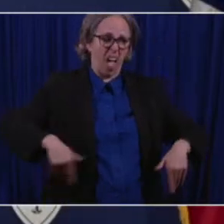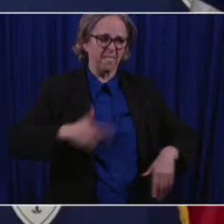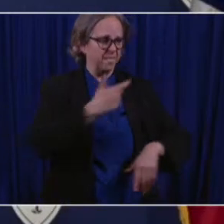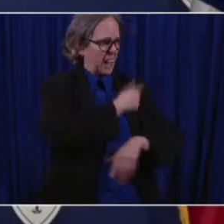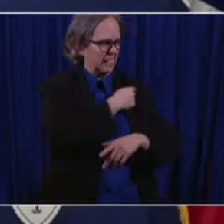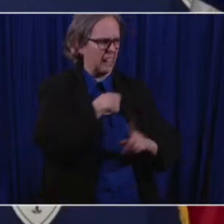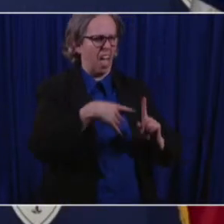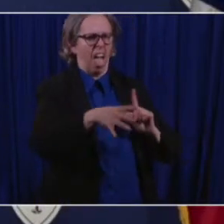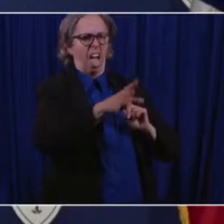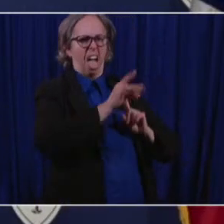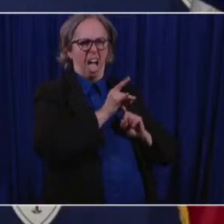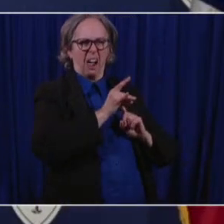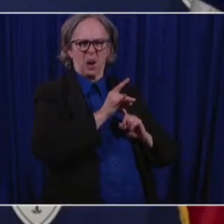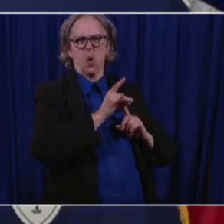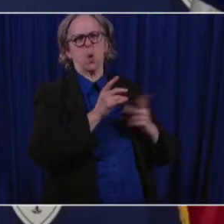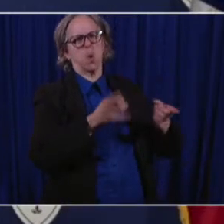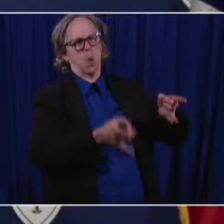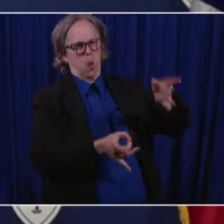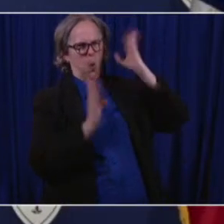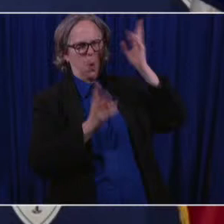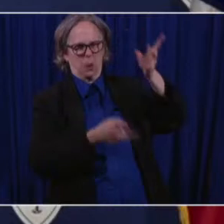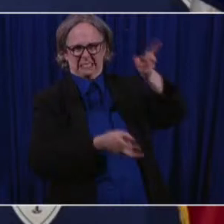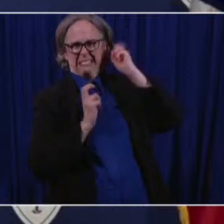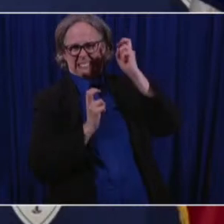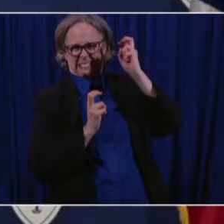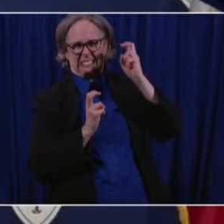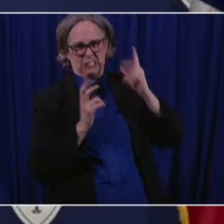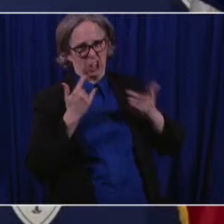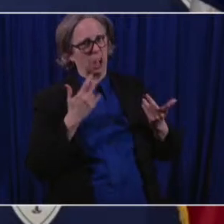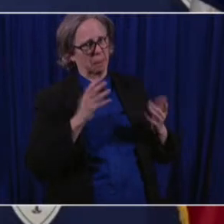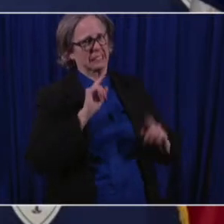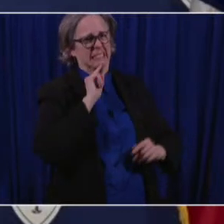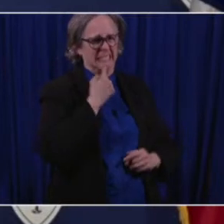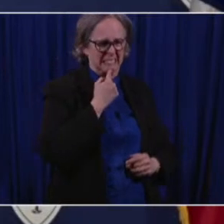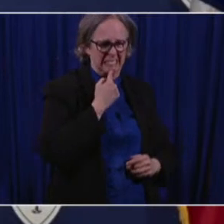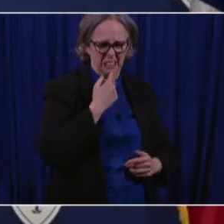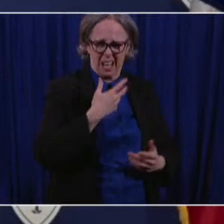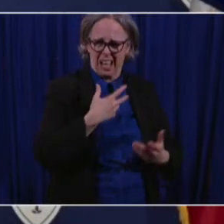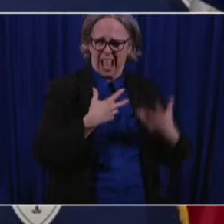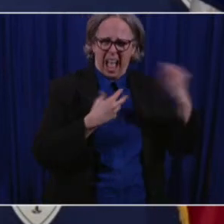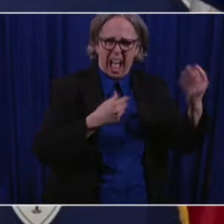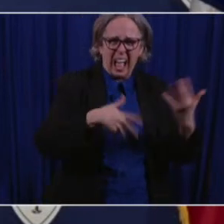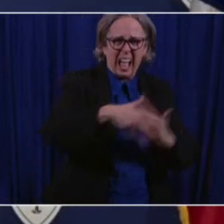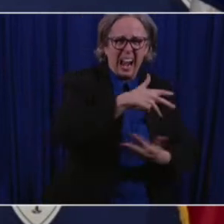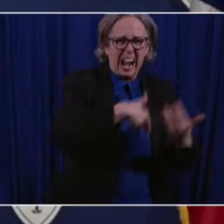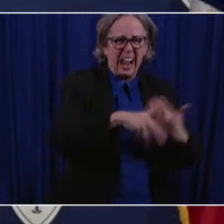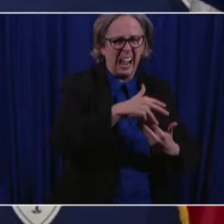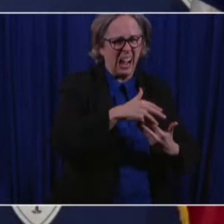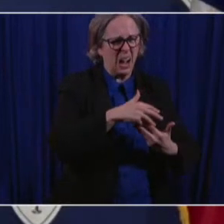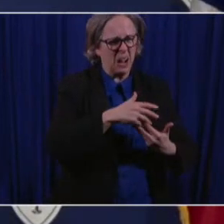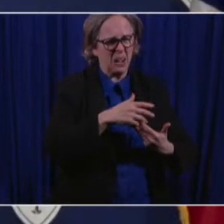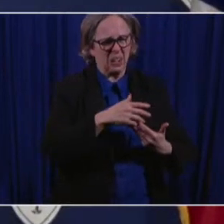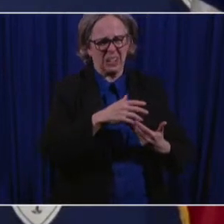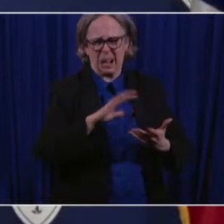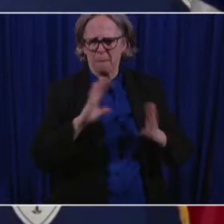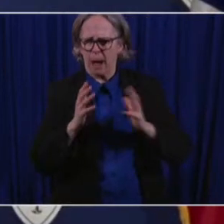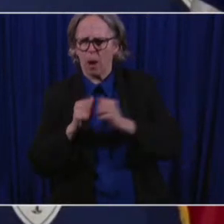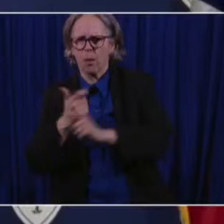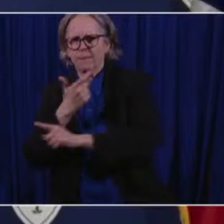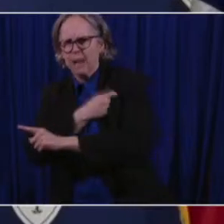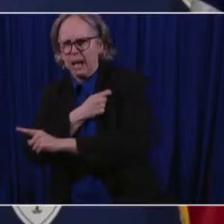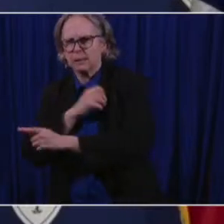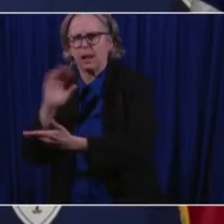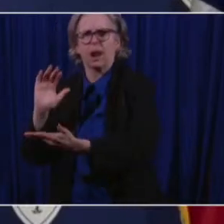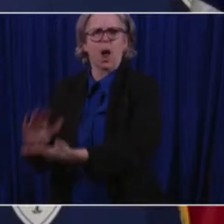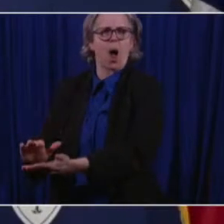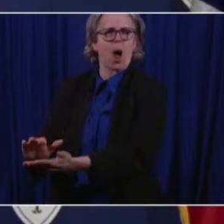not being covered and going out into the public. And I think that, again, we are still seeing people die.